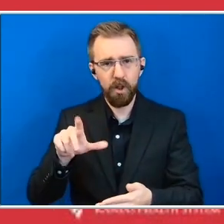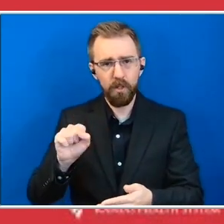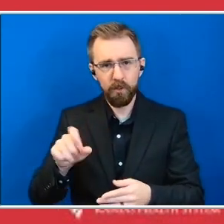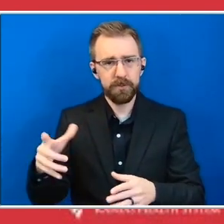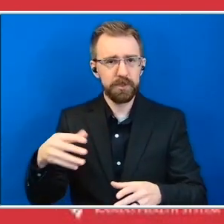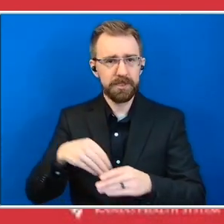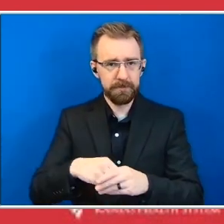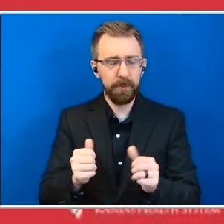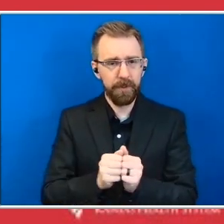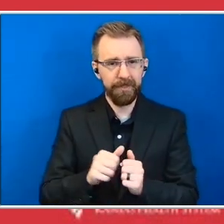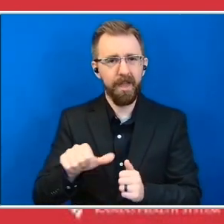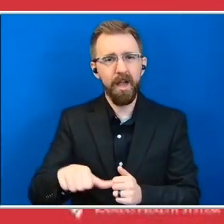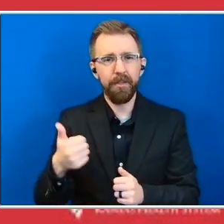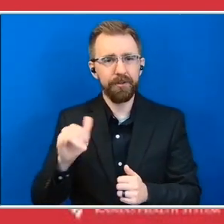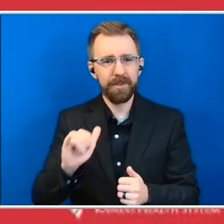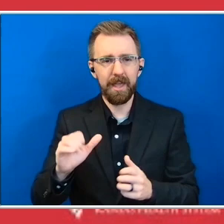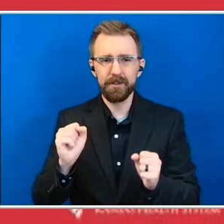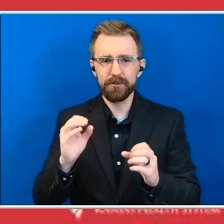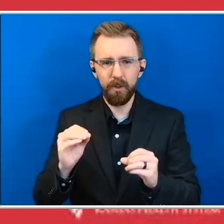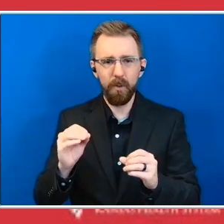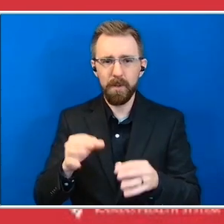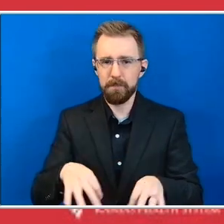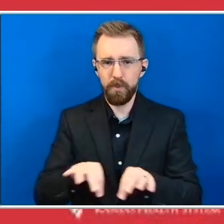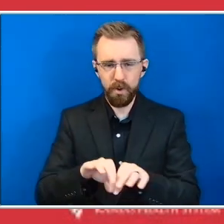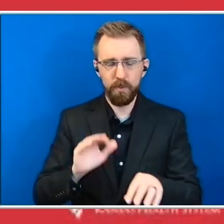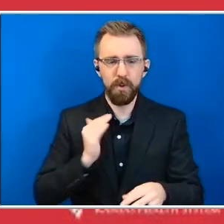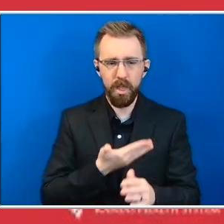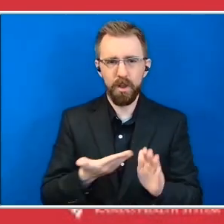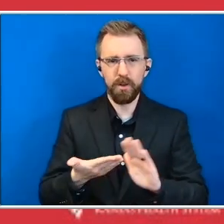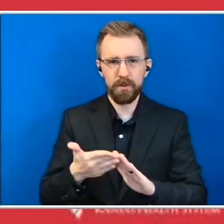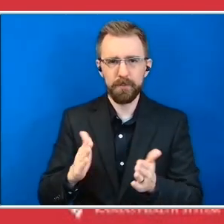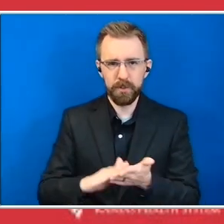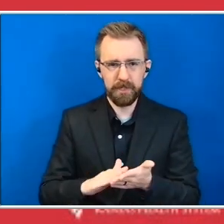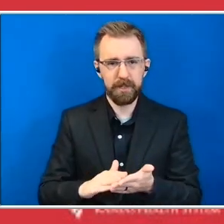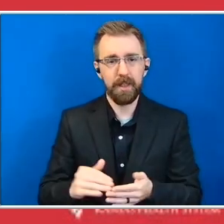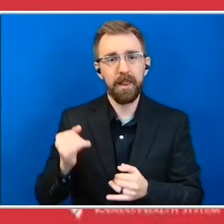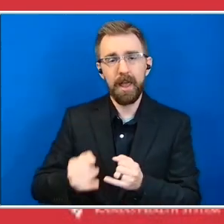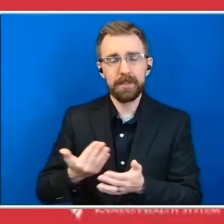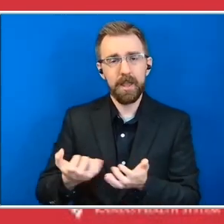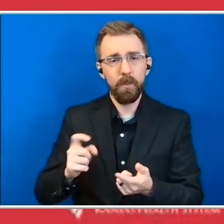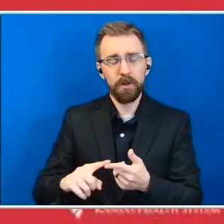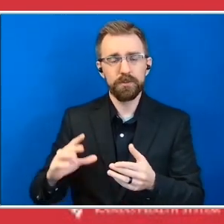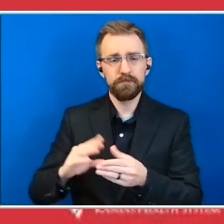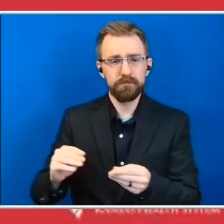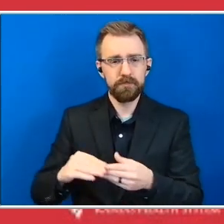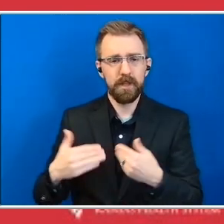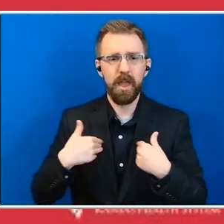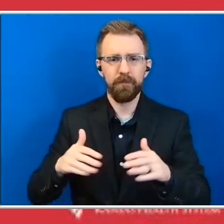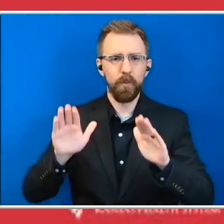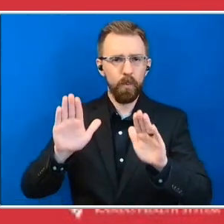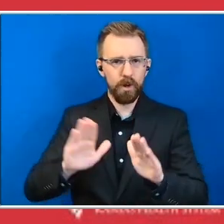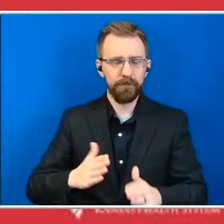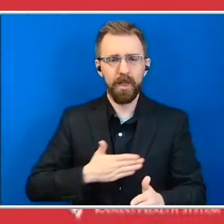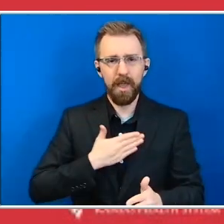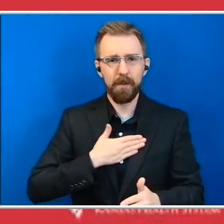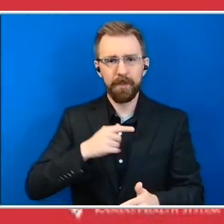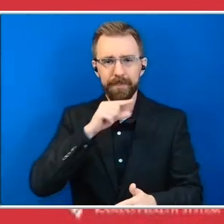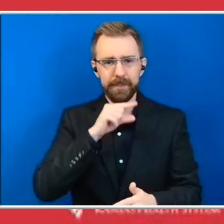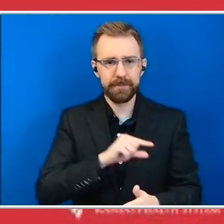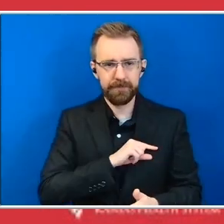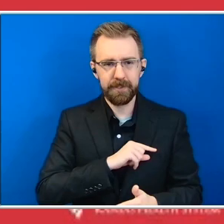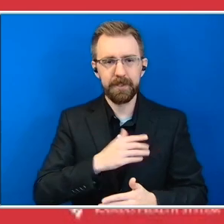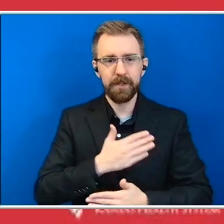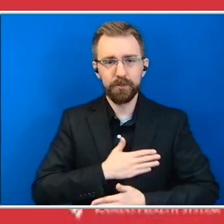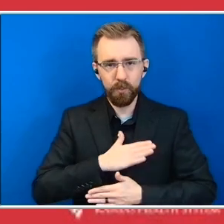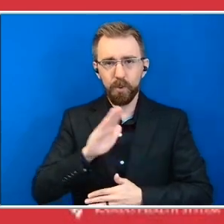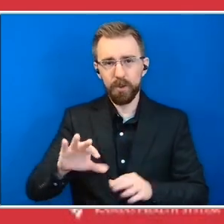but others that are so important to our community. And lastly, I just want to say, have a wonderful and happy Thanksgiving and enjoy your family.